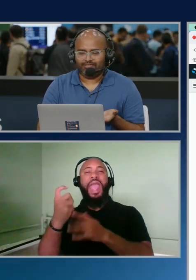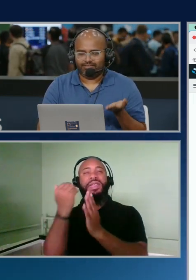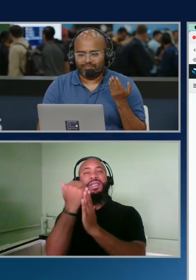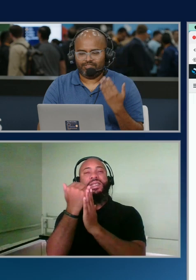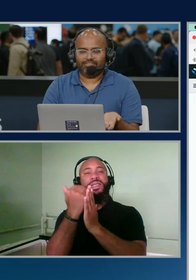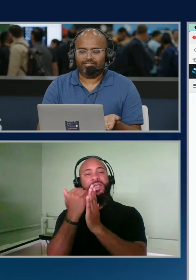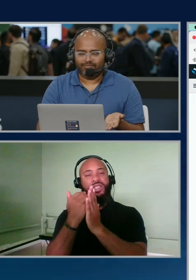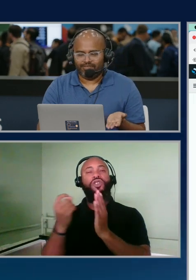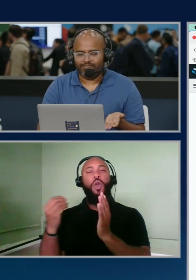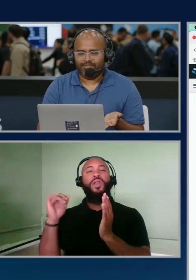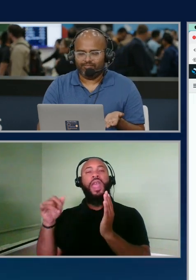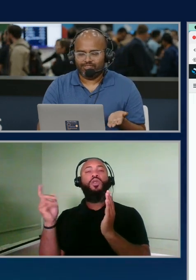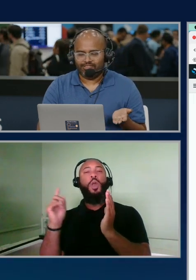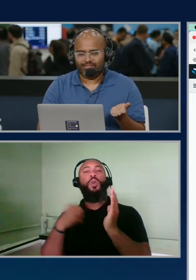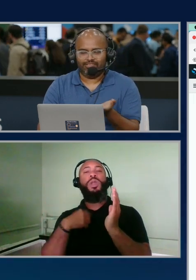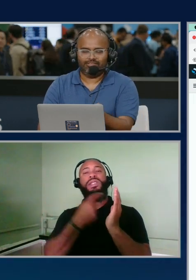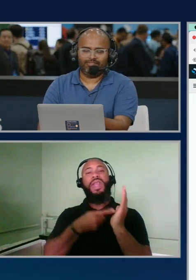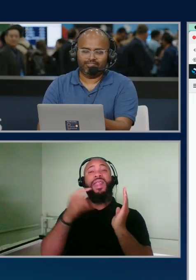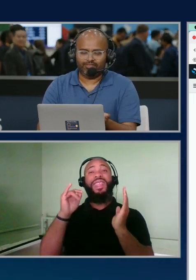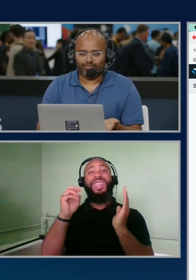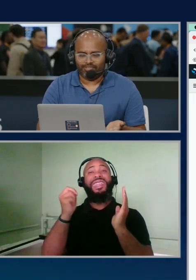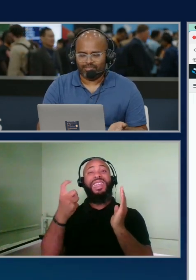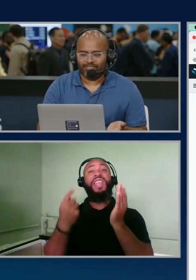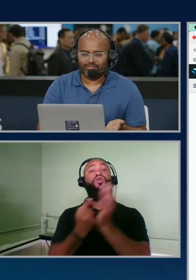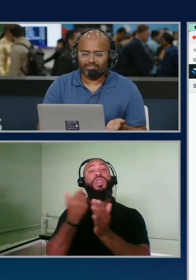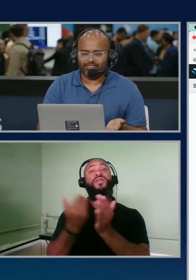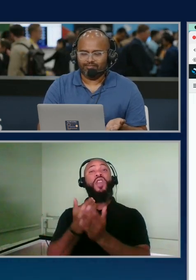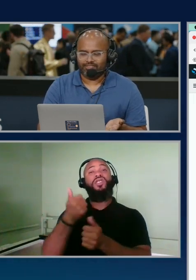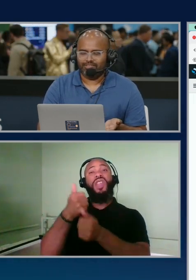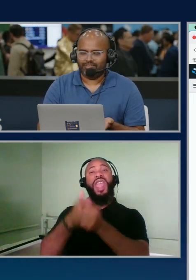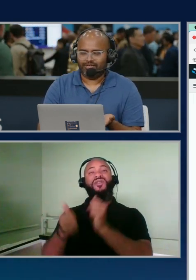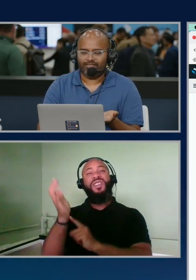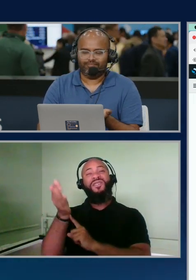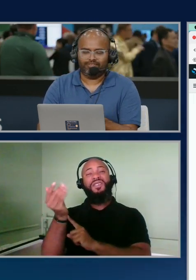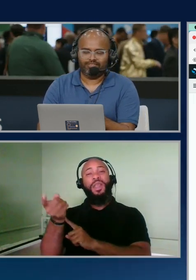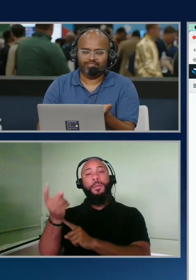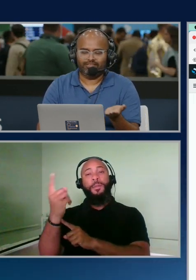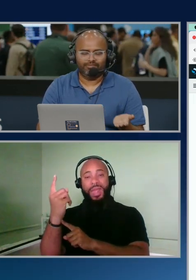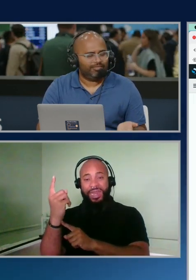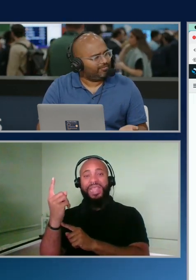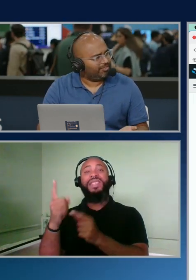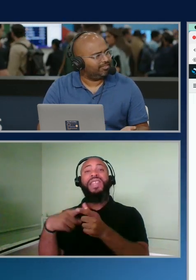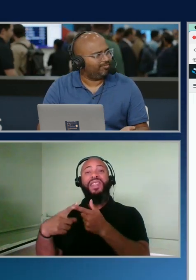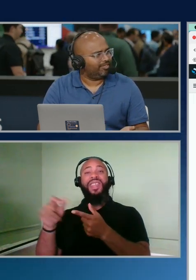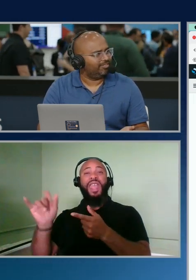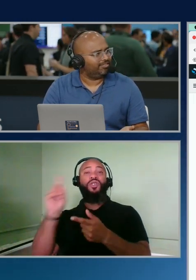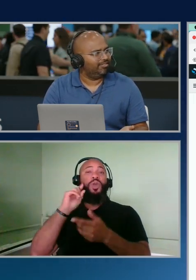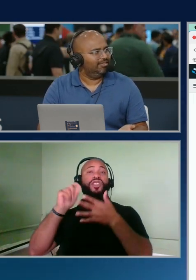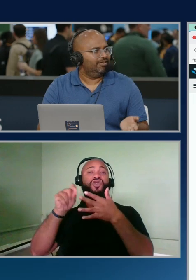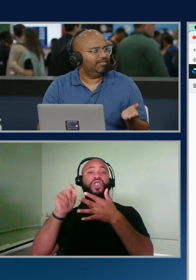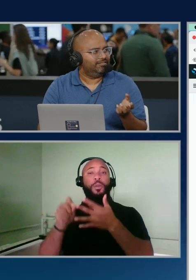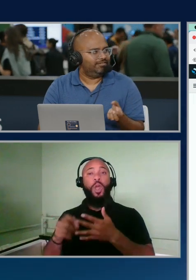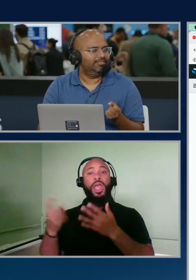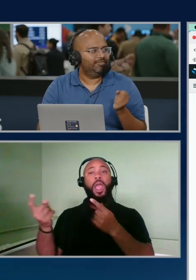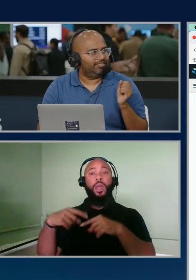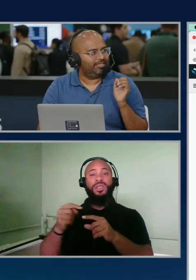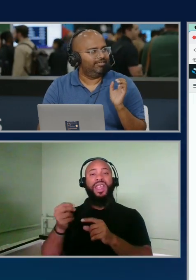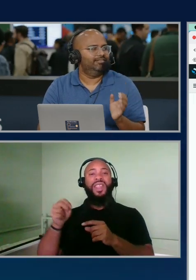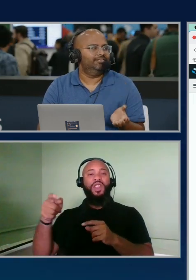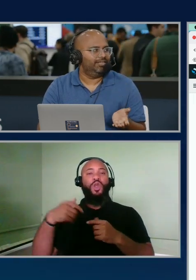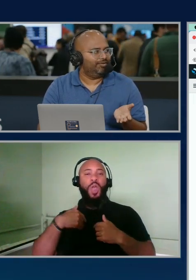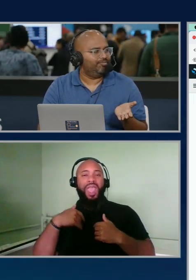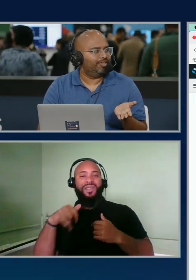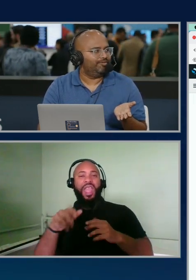index refresh every 15 minutes, and that's where the checkpoint location comes in. You can add the fields that you want for your skipping index. So this is where